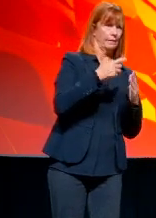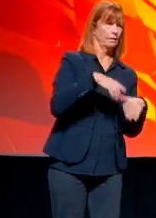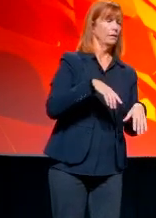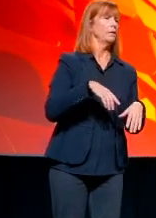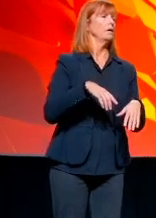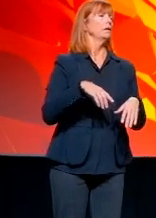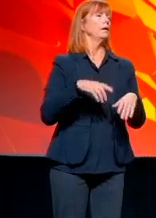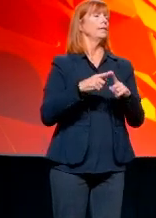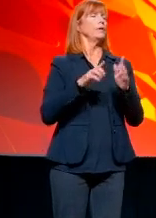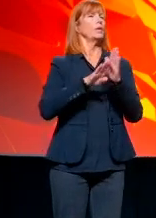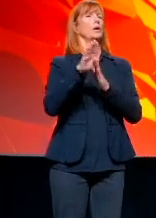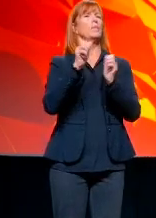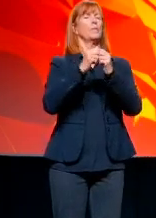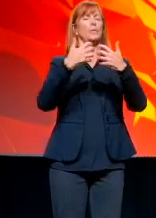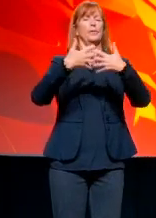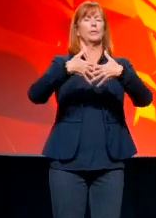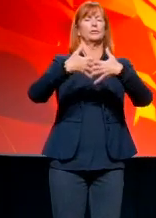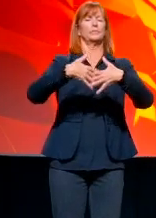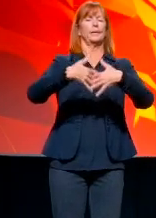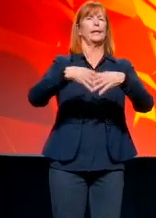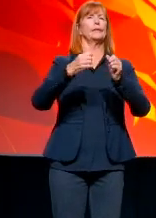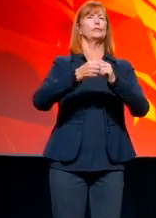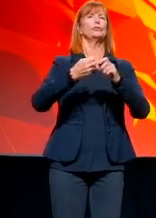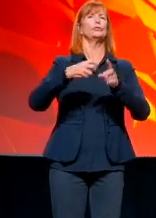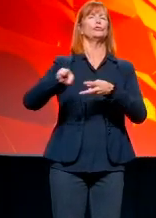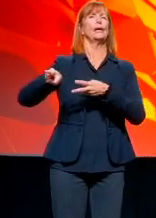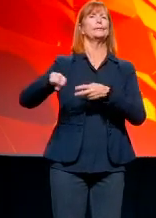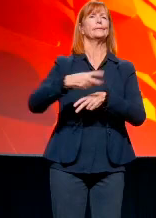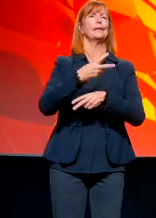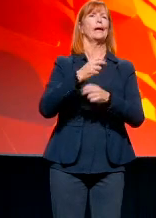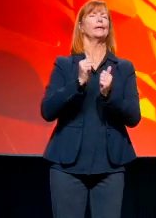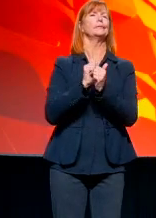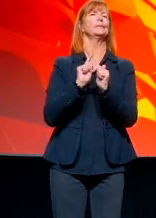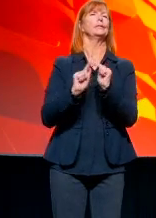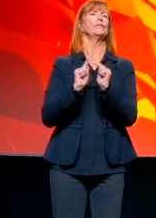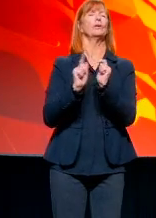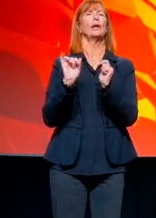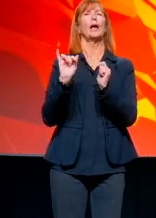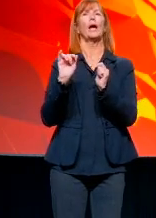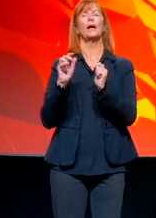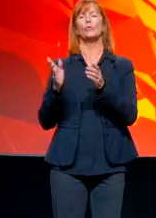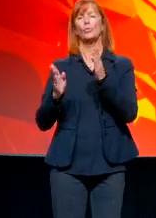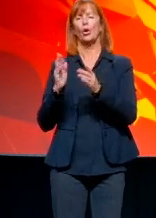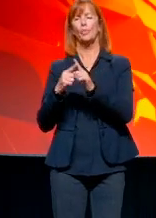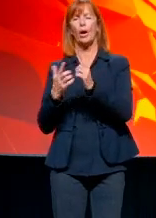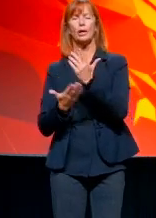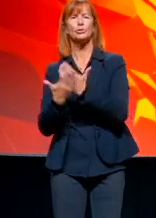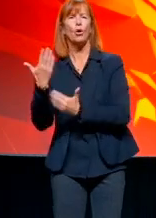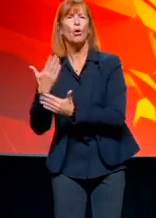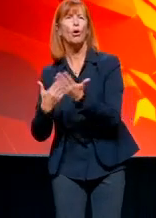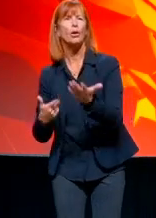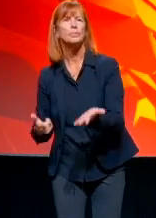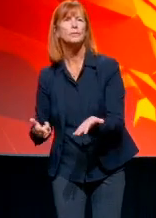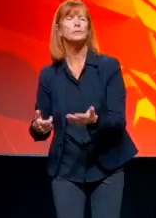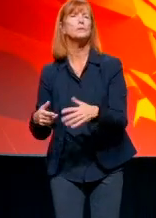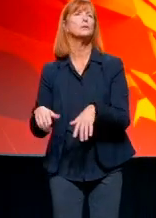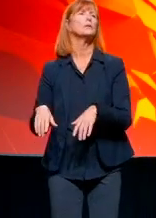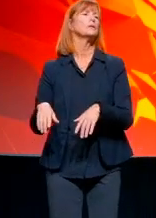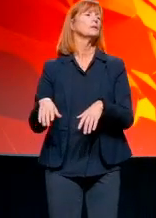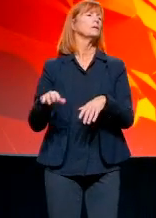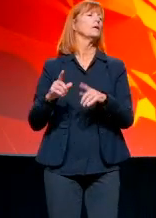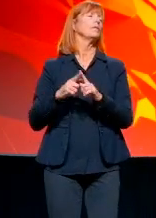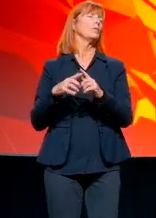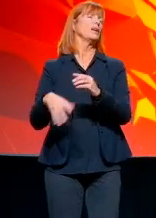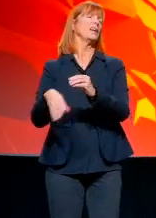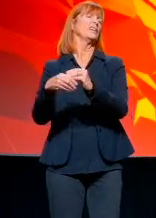to transit between different modes of coordination between the two arms of the humanoid robots, and then with that we can replay the trajectories and